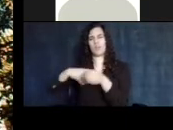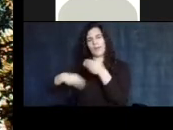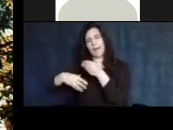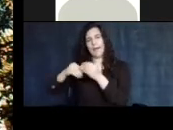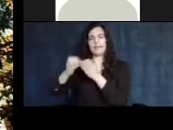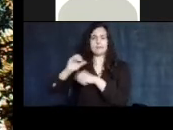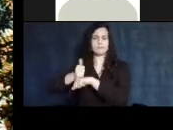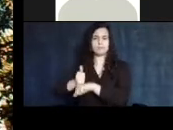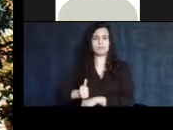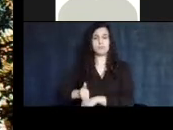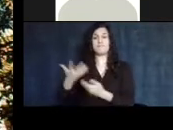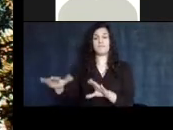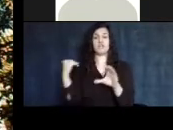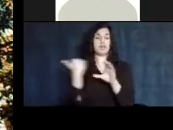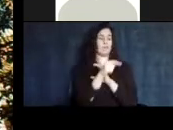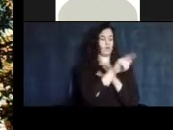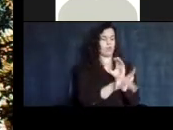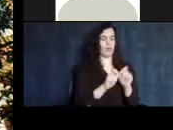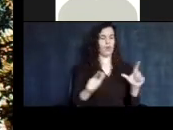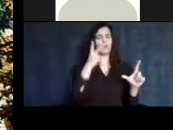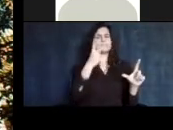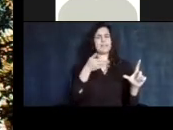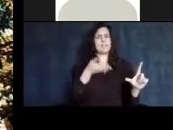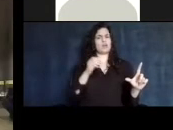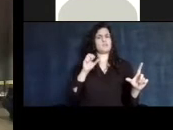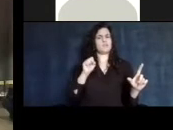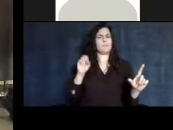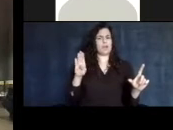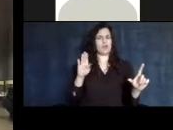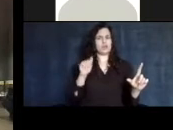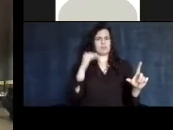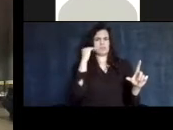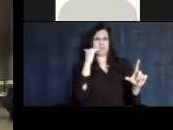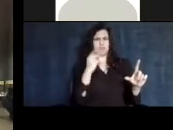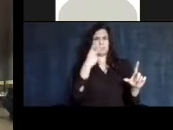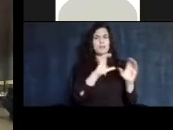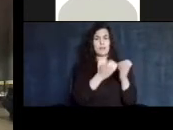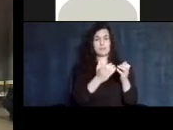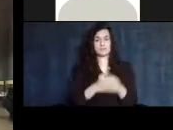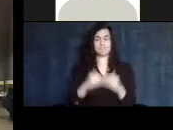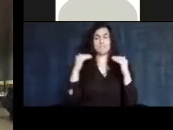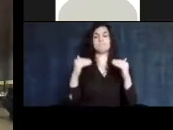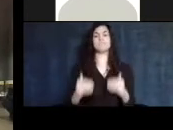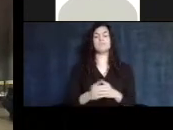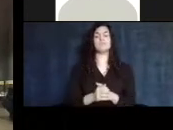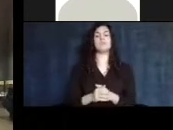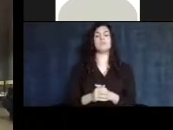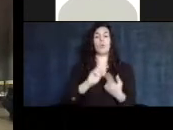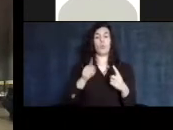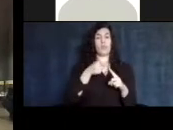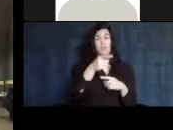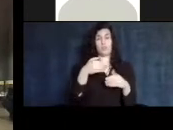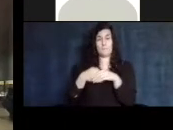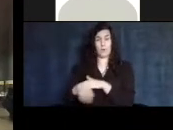schedule. Then once you get to campus, for the first week of school, from the day that we move in on